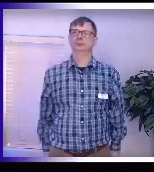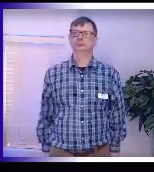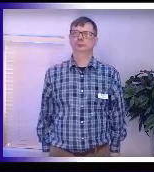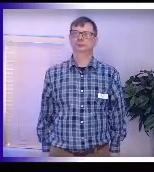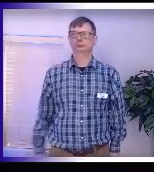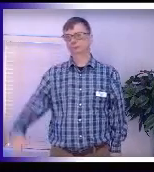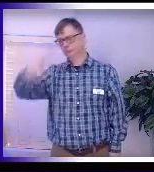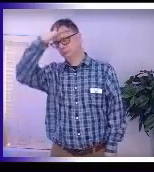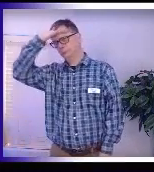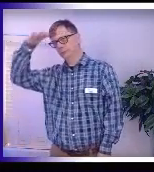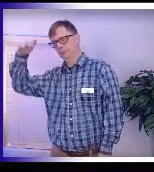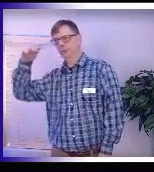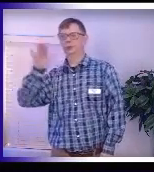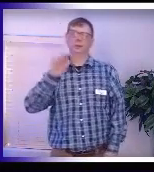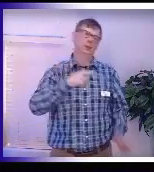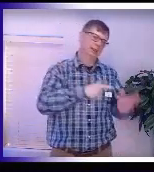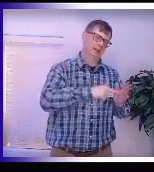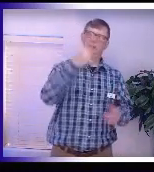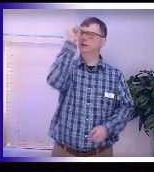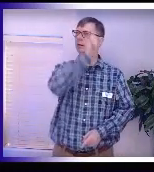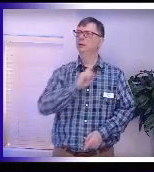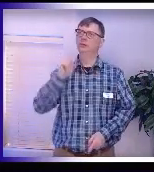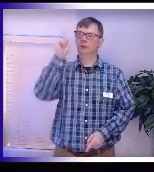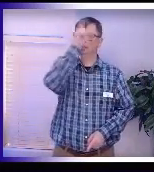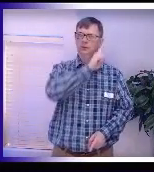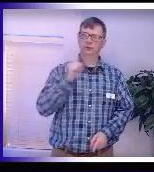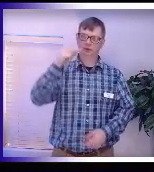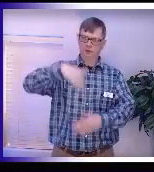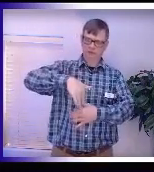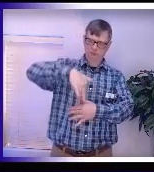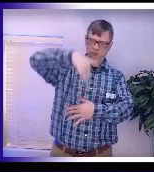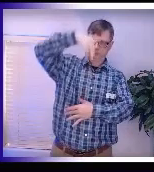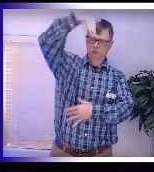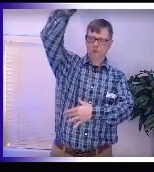And look at the faces of spirit.